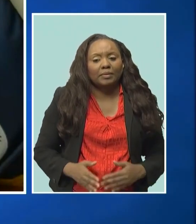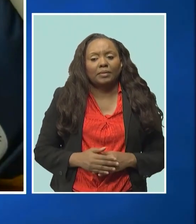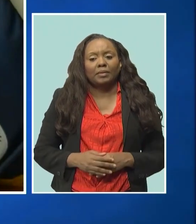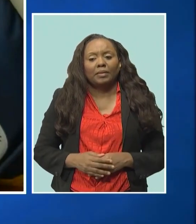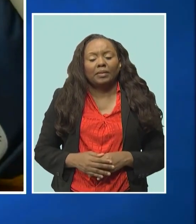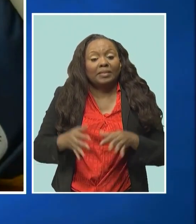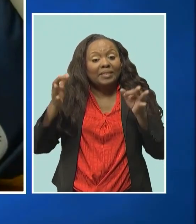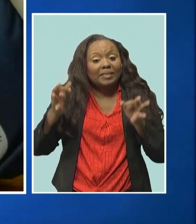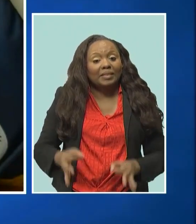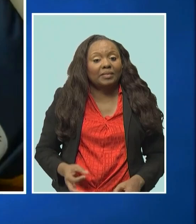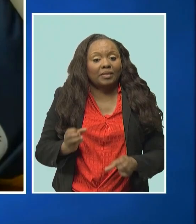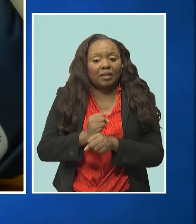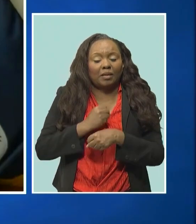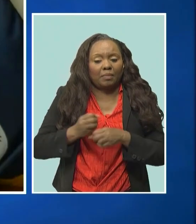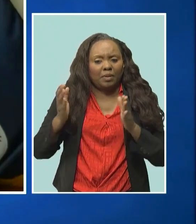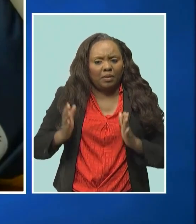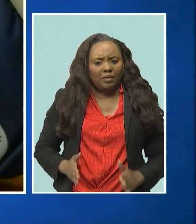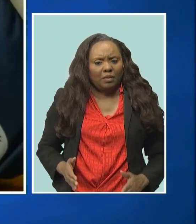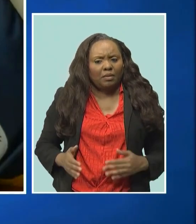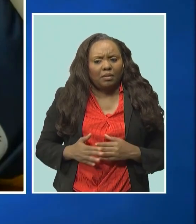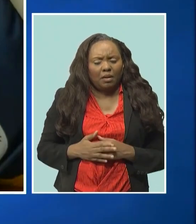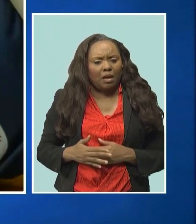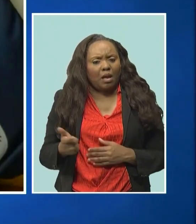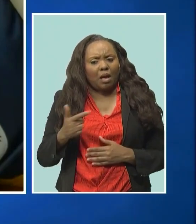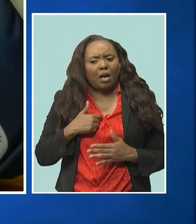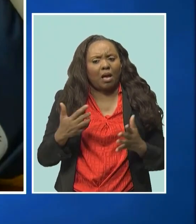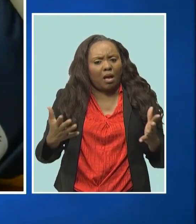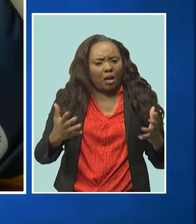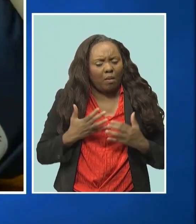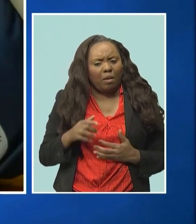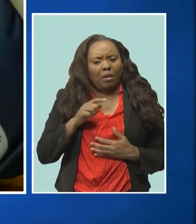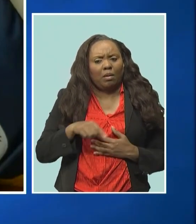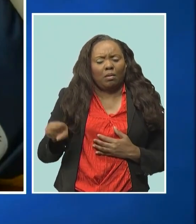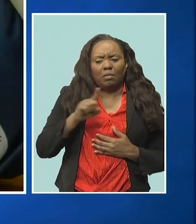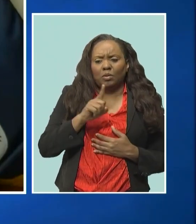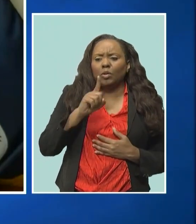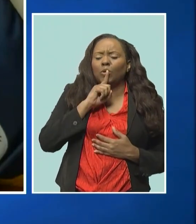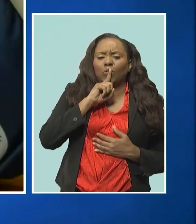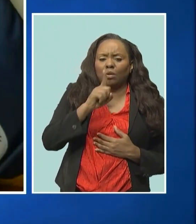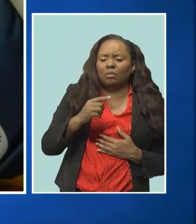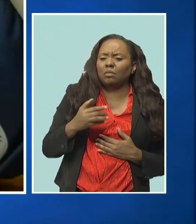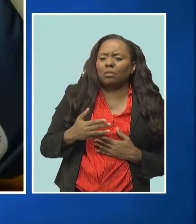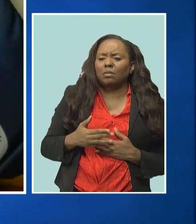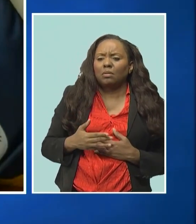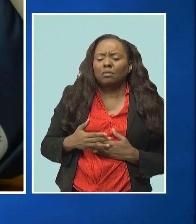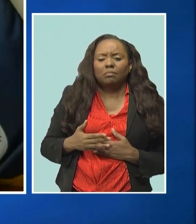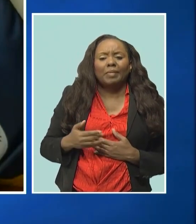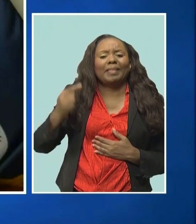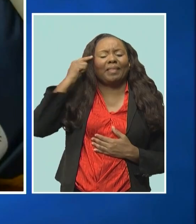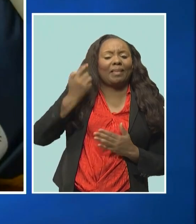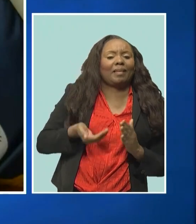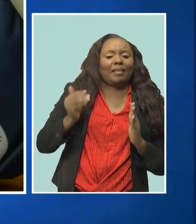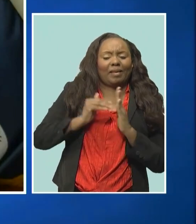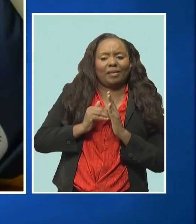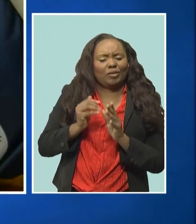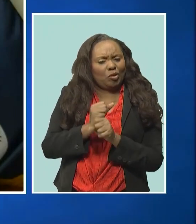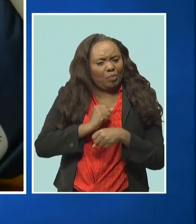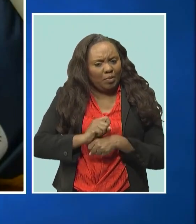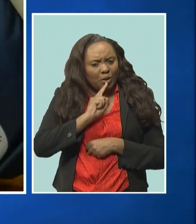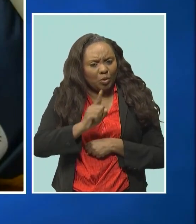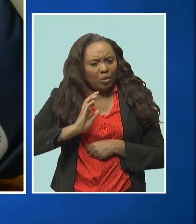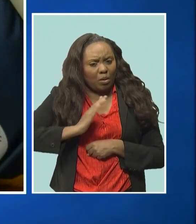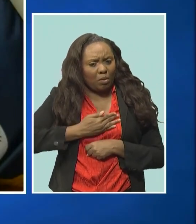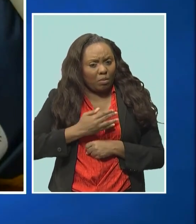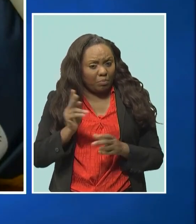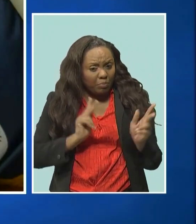unified Caribbean tourism sector, to renew our commitment and our responsibility to safeguard our people